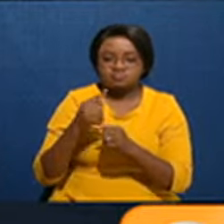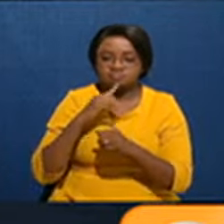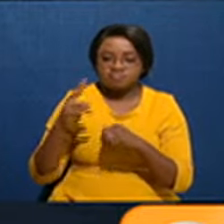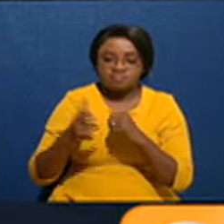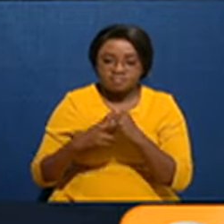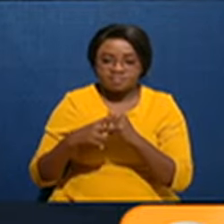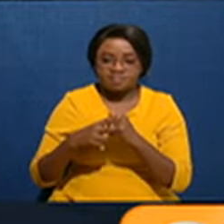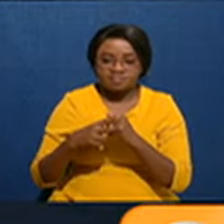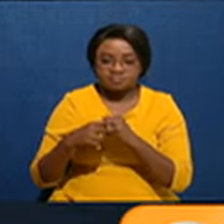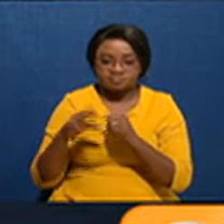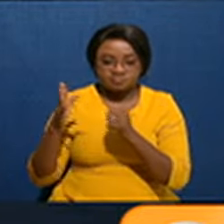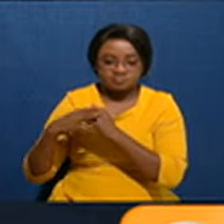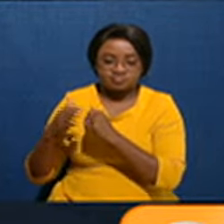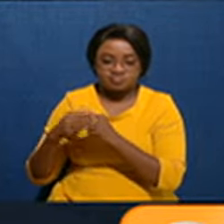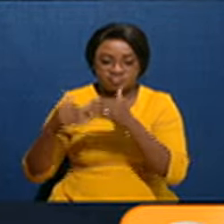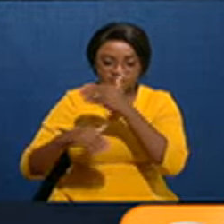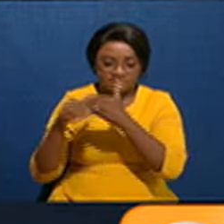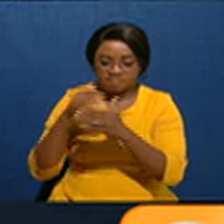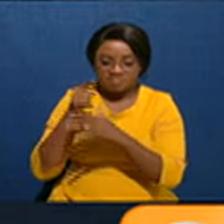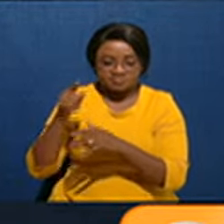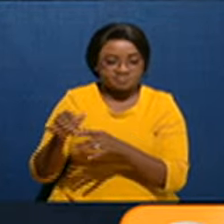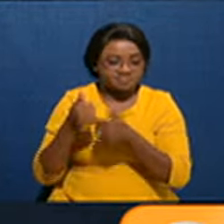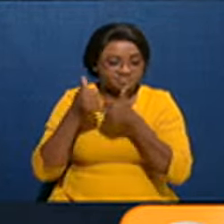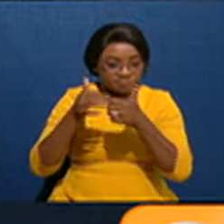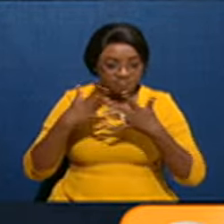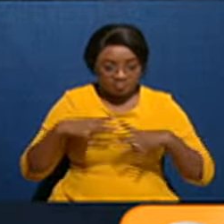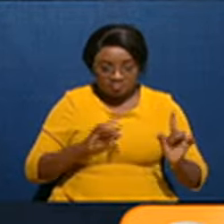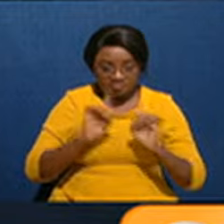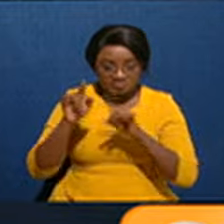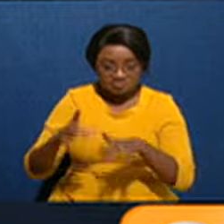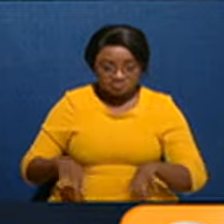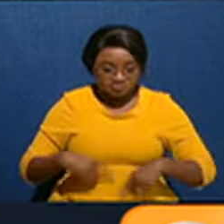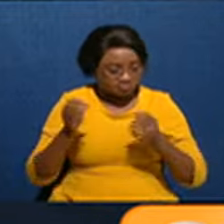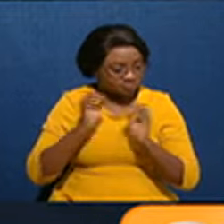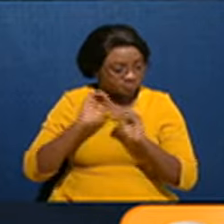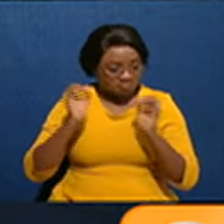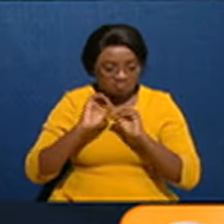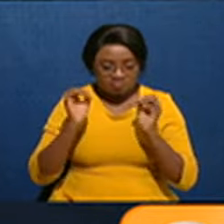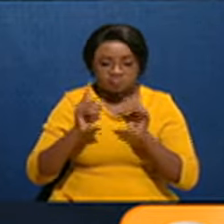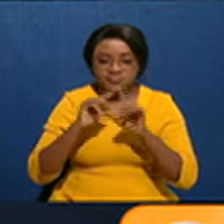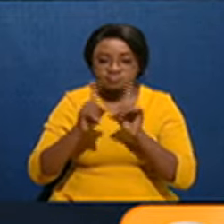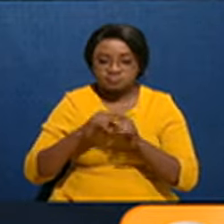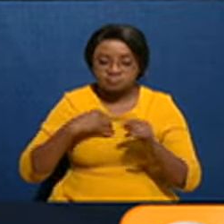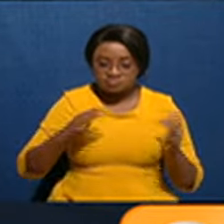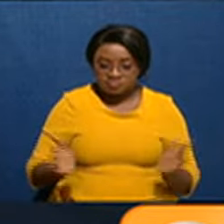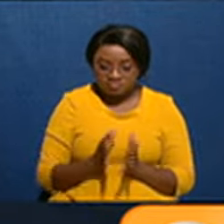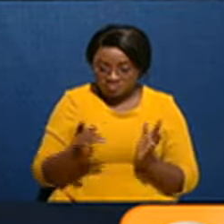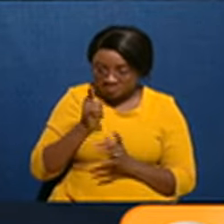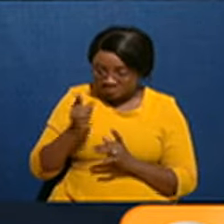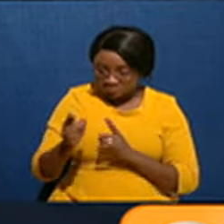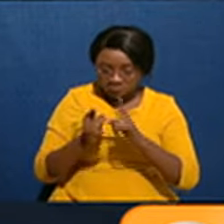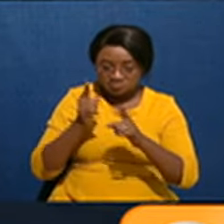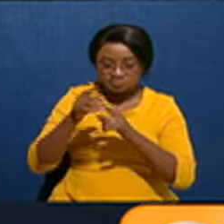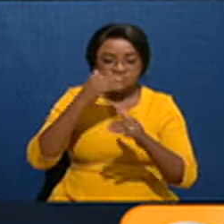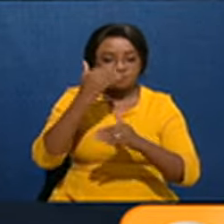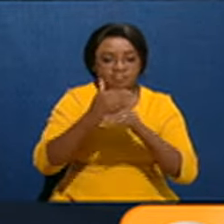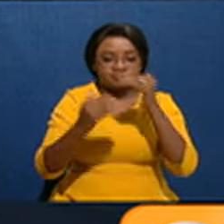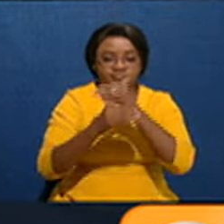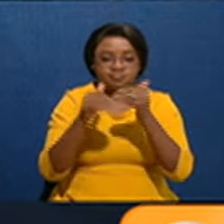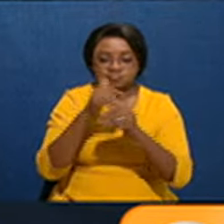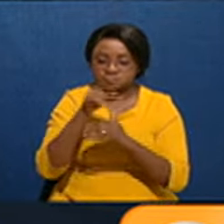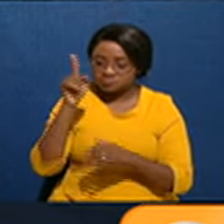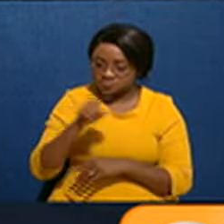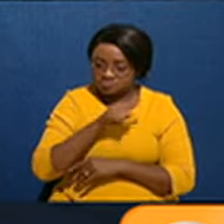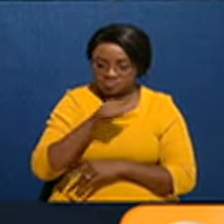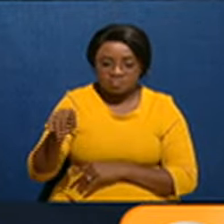10,799 buildings are unsafe. And it added, the National Construction Authority, that these unsafe buildings or structures are dangerous and